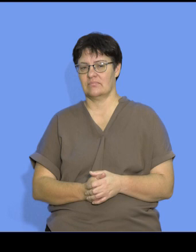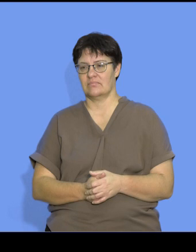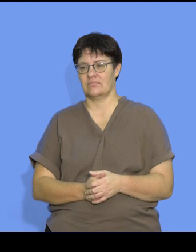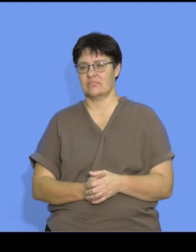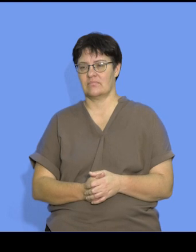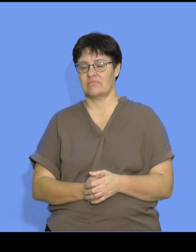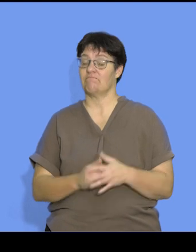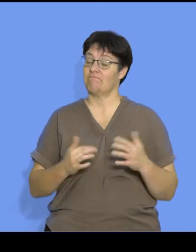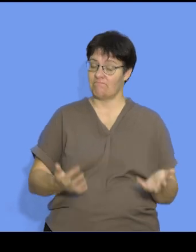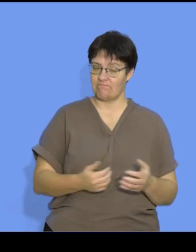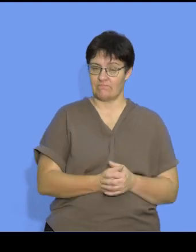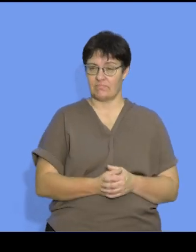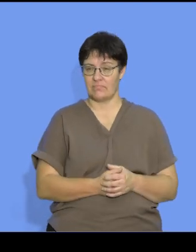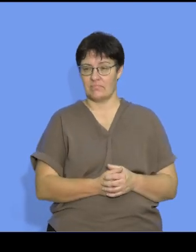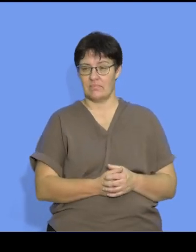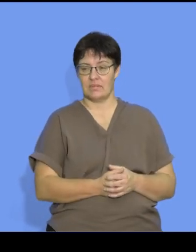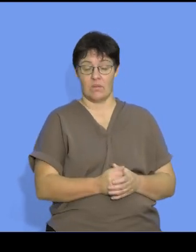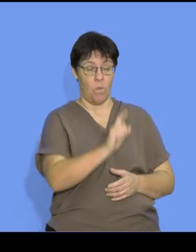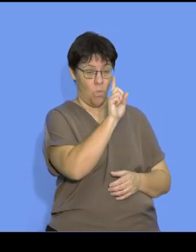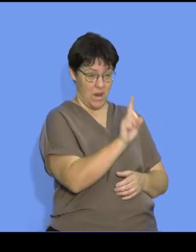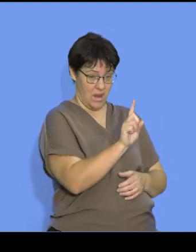So at one table,